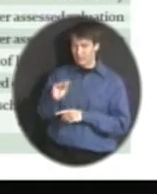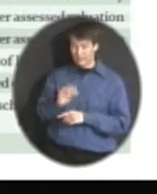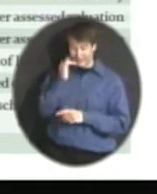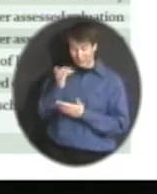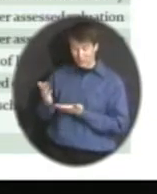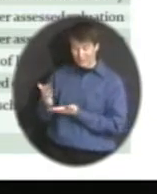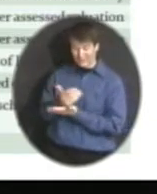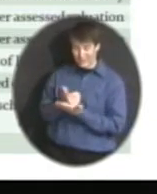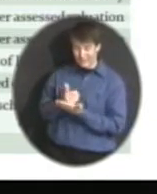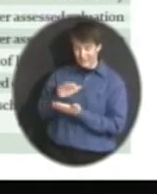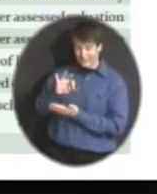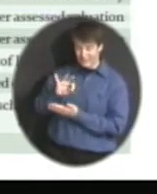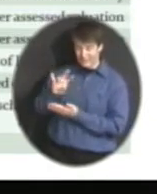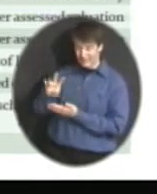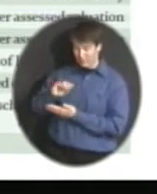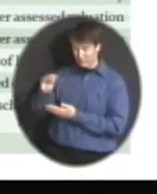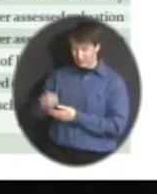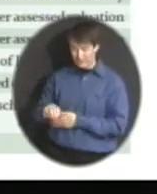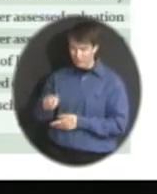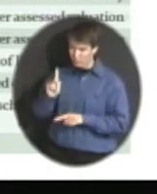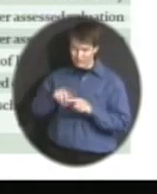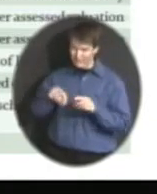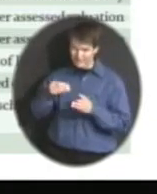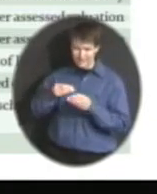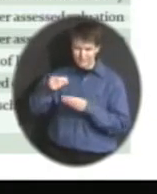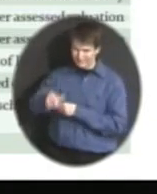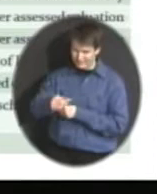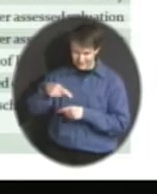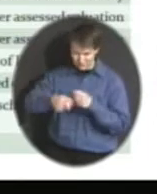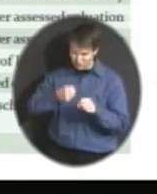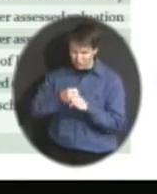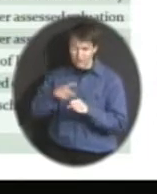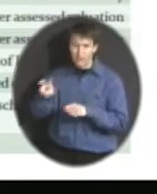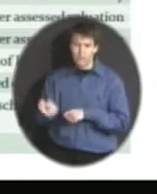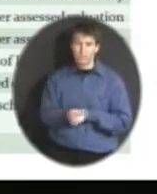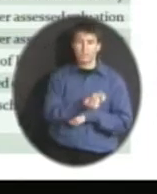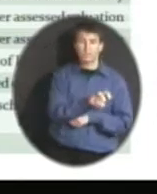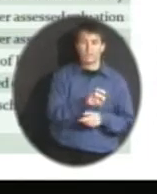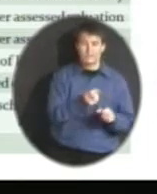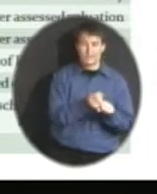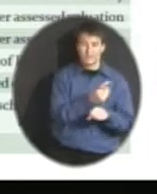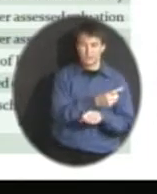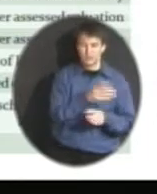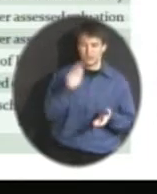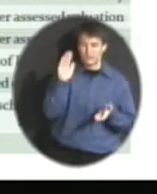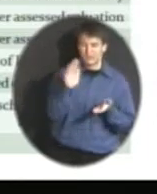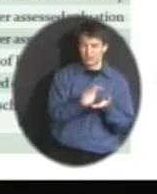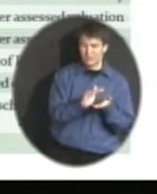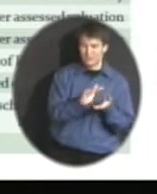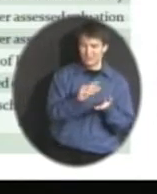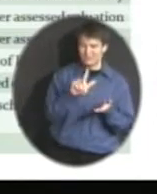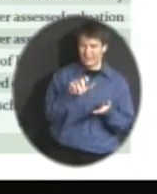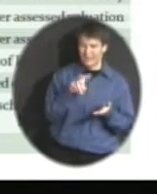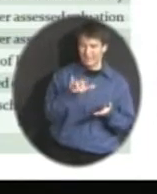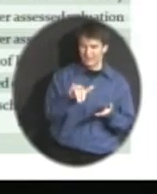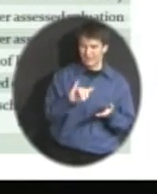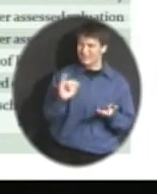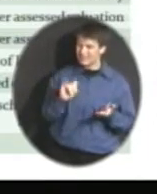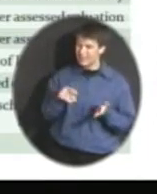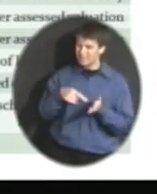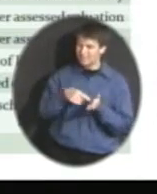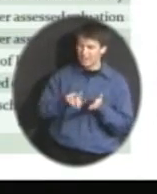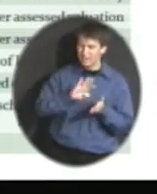collect 97%, we don't get to spend that. It rolls to the next year to decrease the levy. It's like paying the public back.